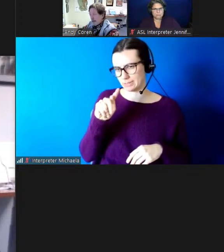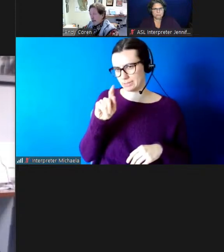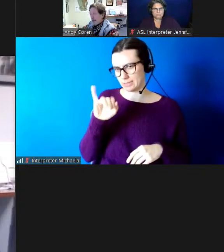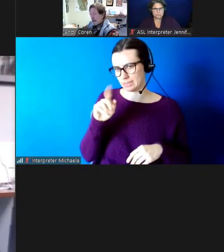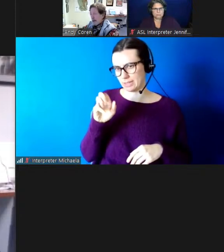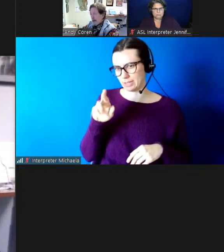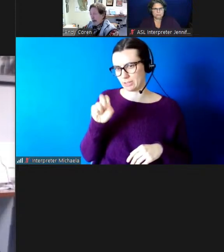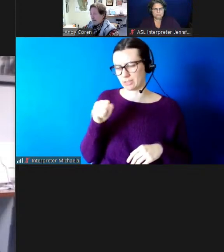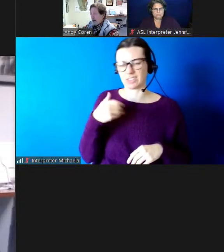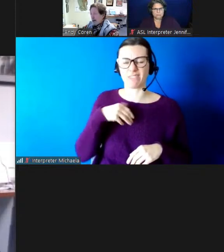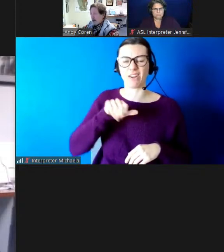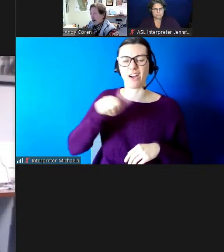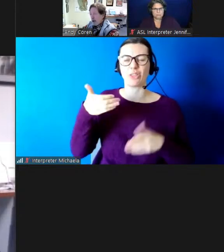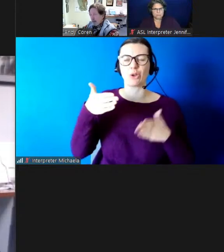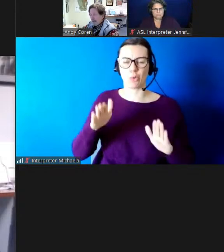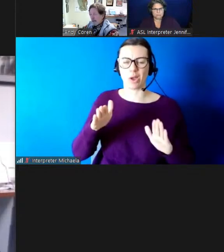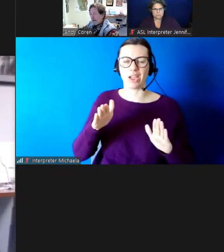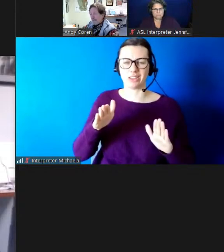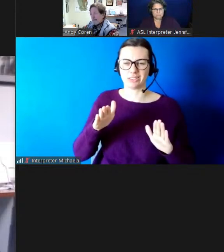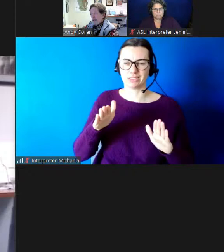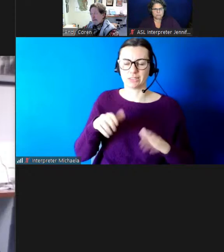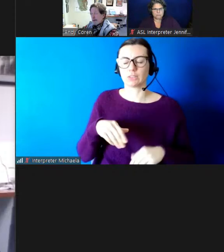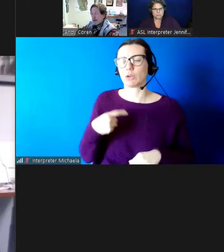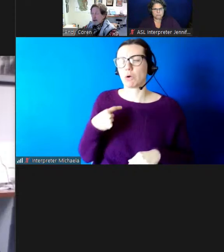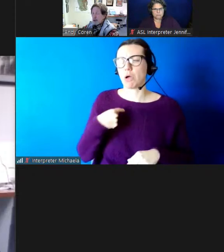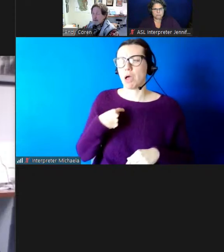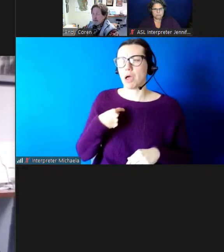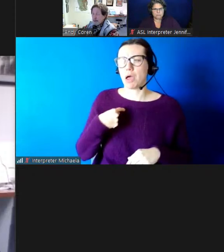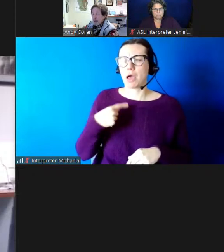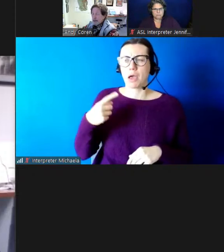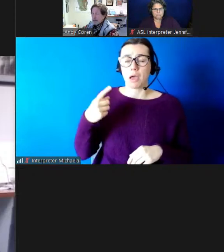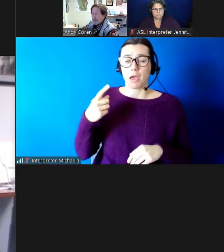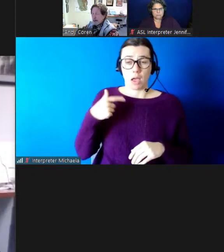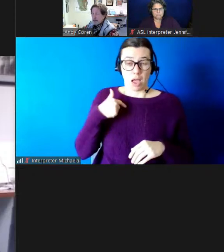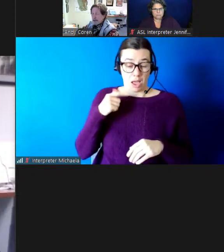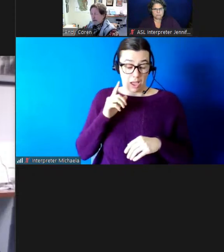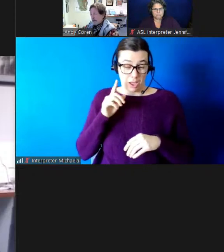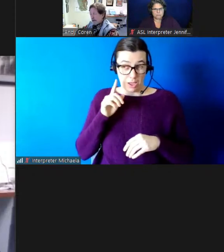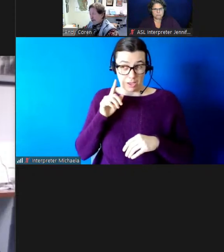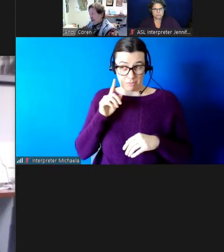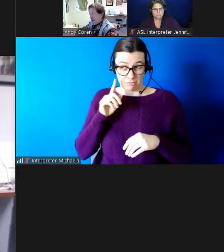I think I'm hopeful, but I don't want to be blind to the